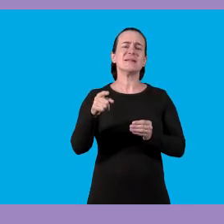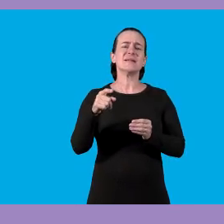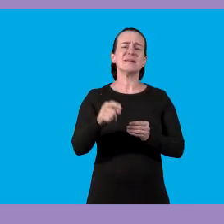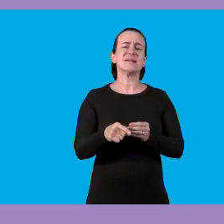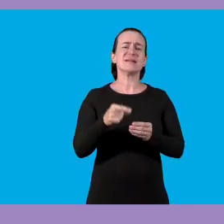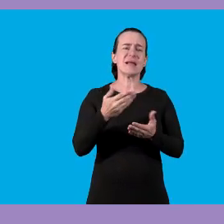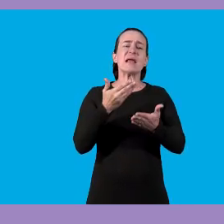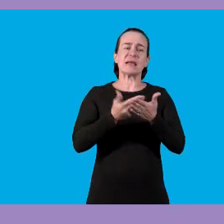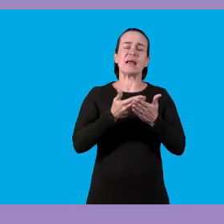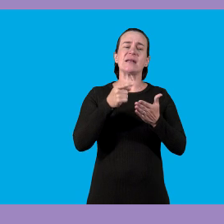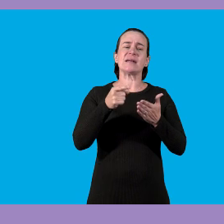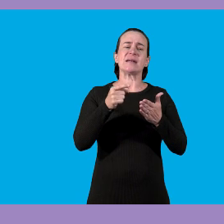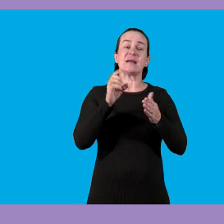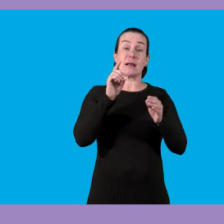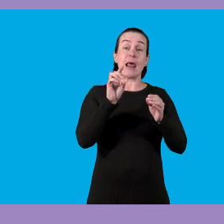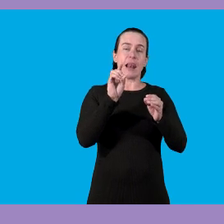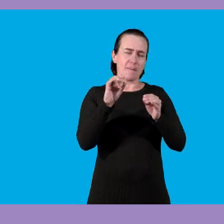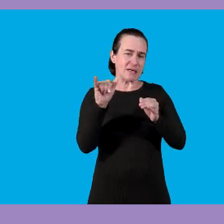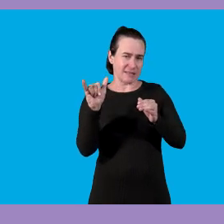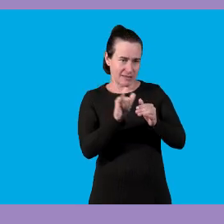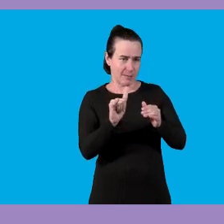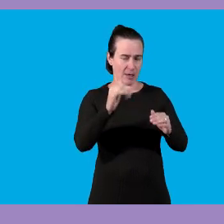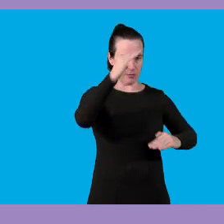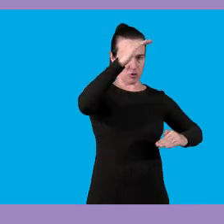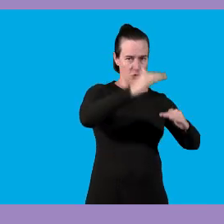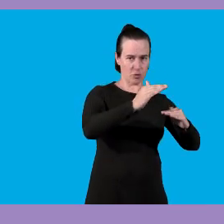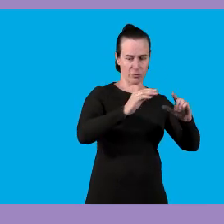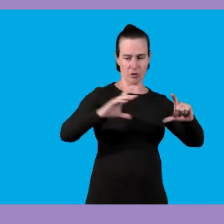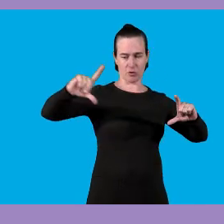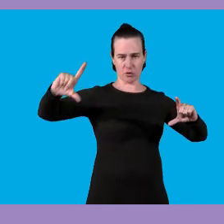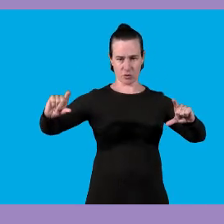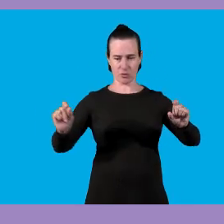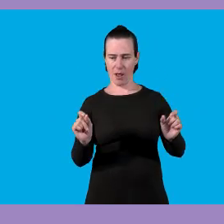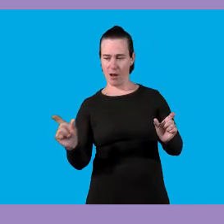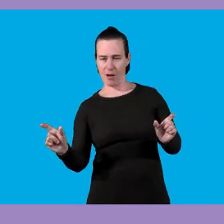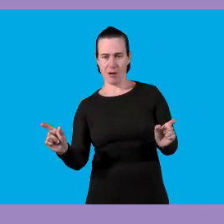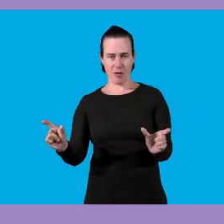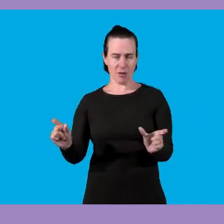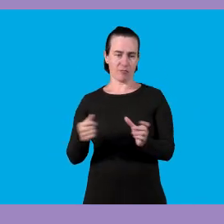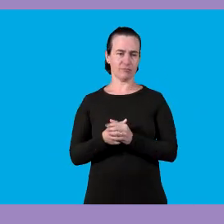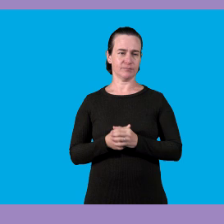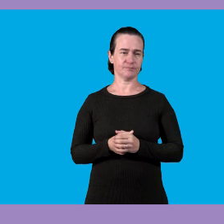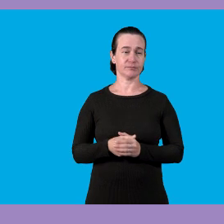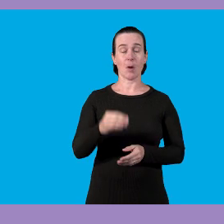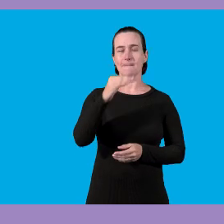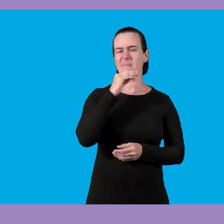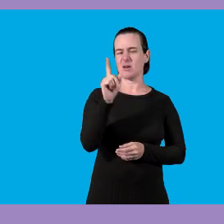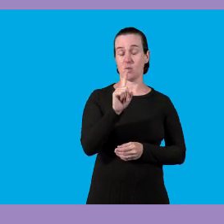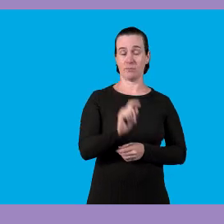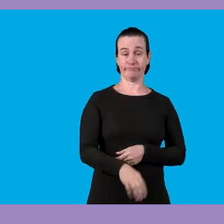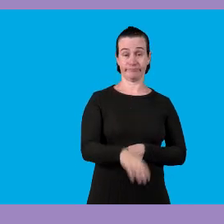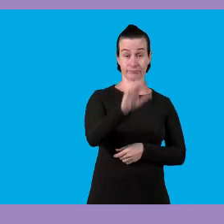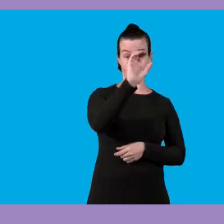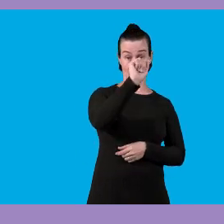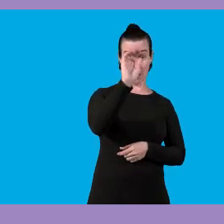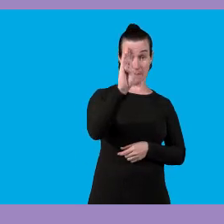we continue. And that should mean then be equal to the ratio we will get when we divide the